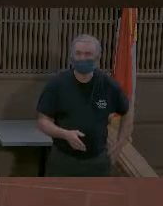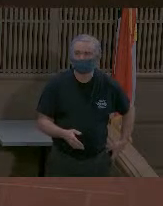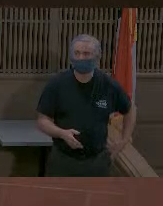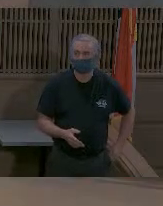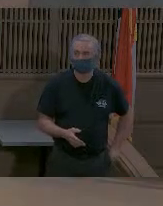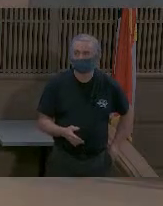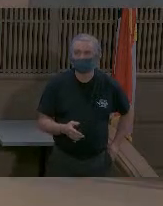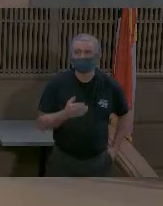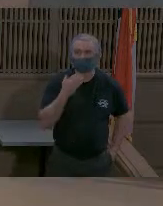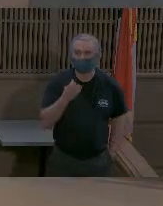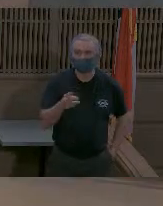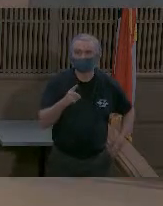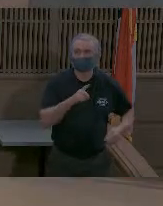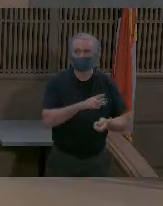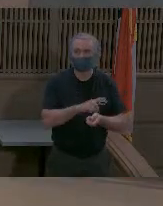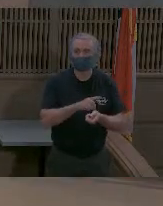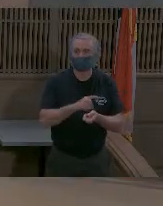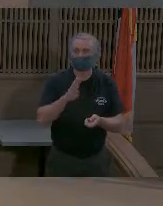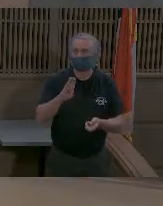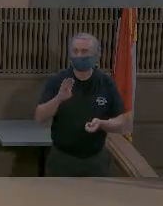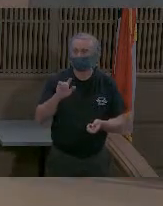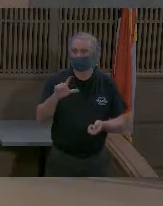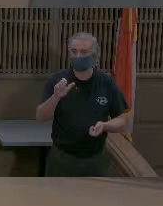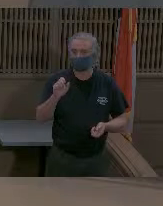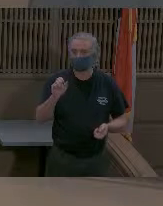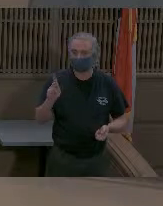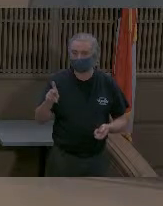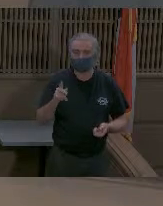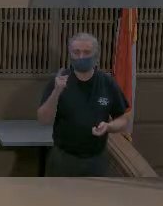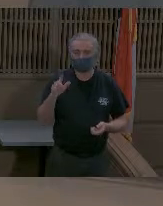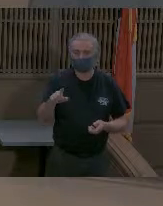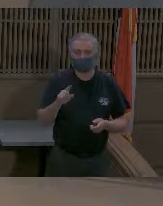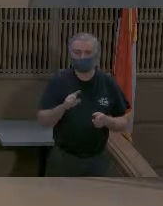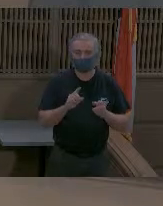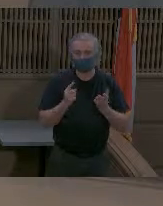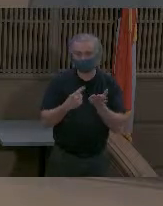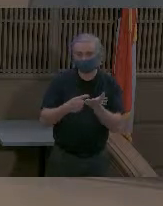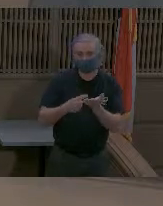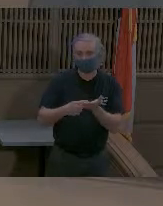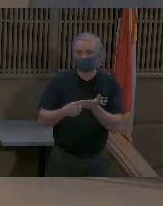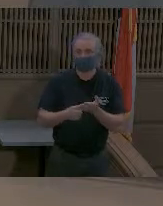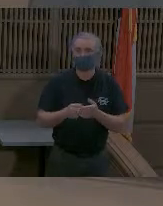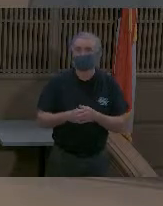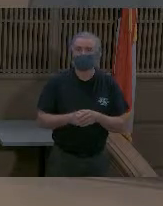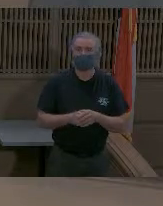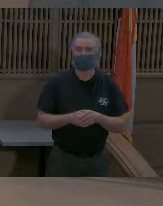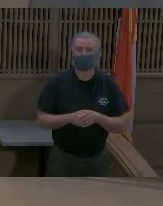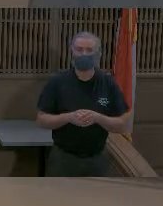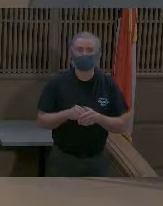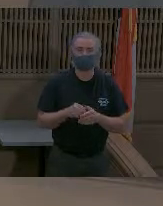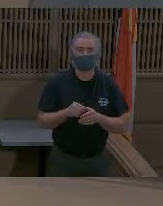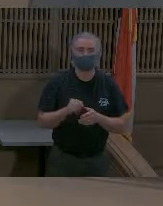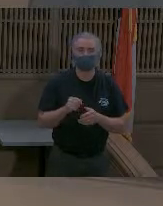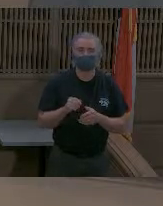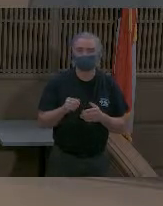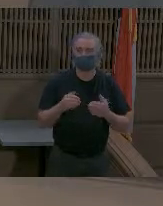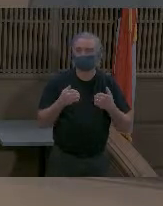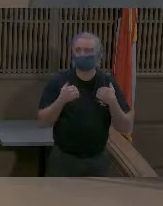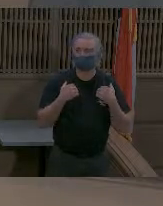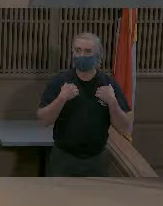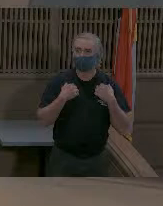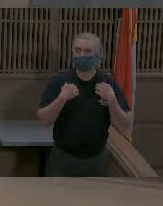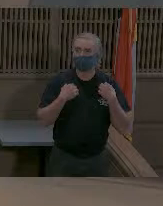Thank you, Dr. Black, for your comments today. If you'll notice how the press conferences have been arranged, we have